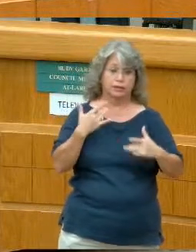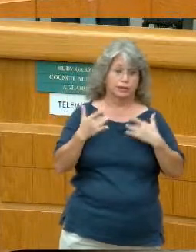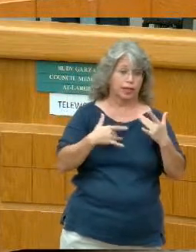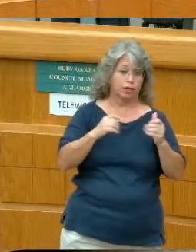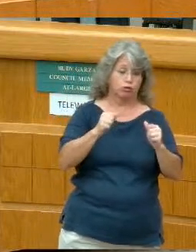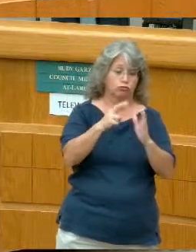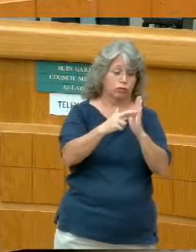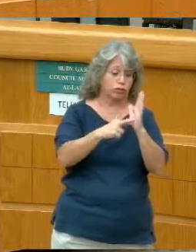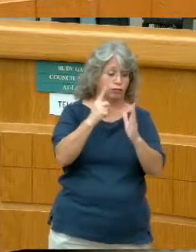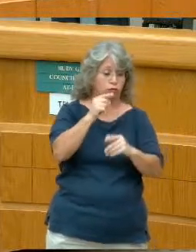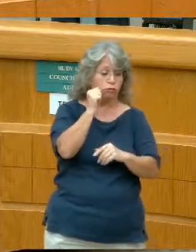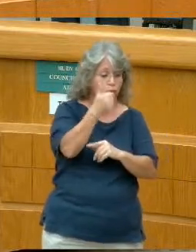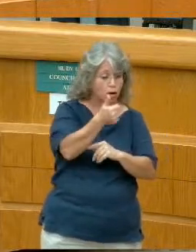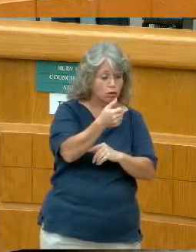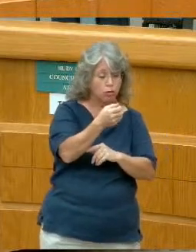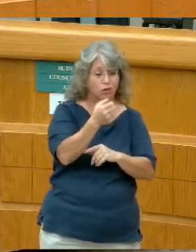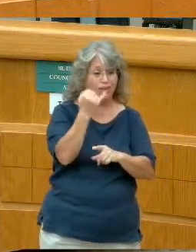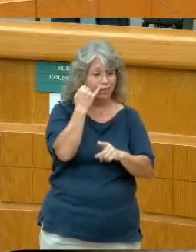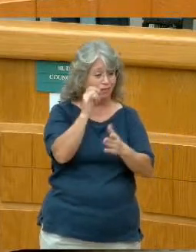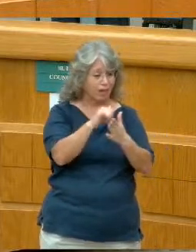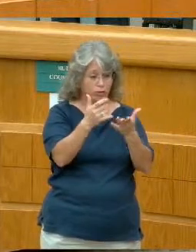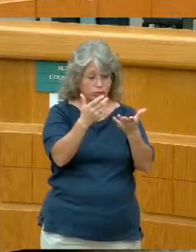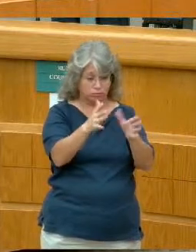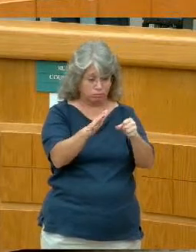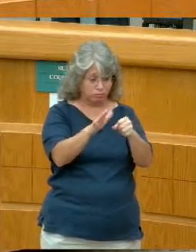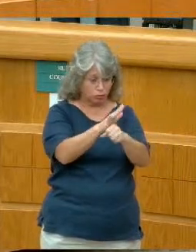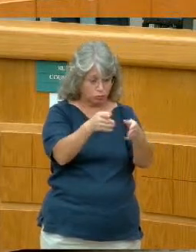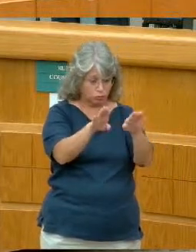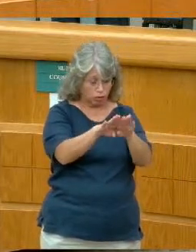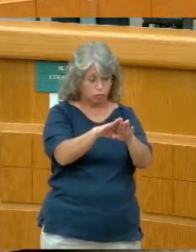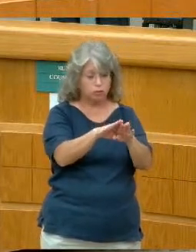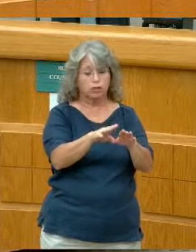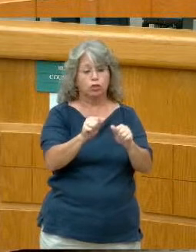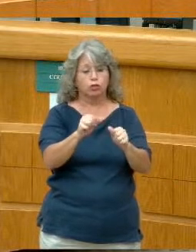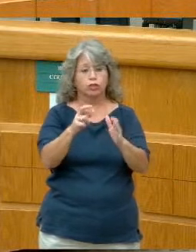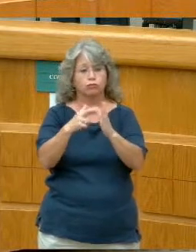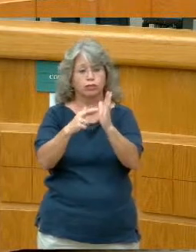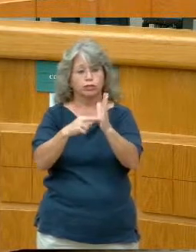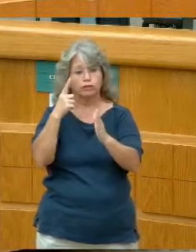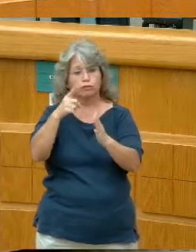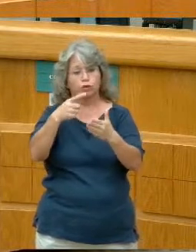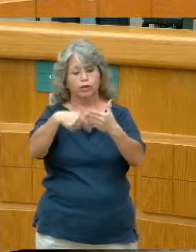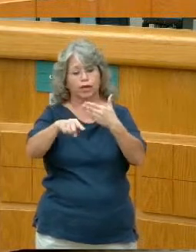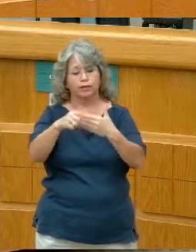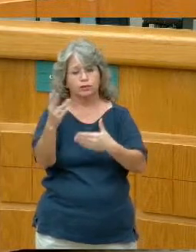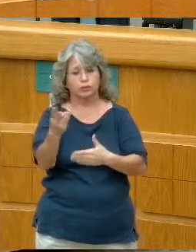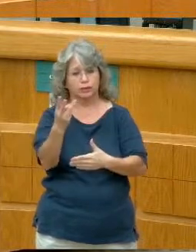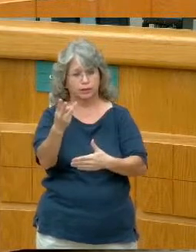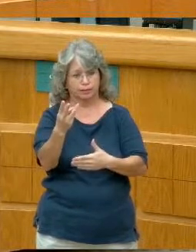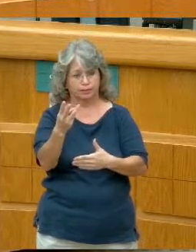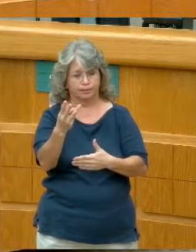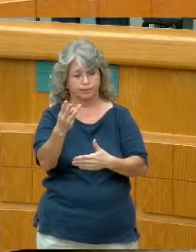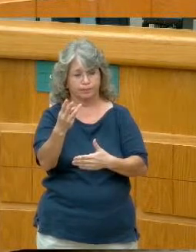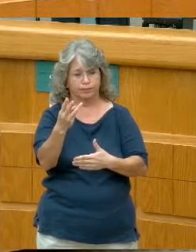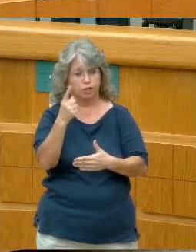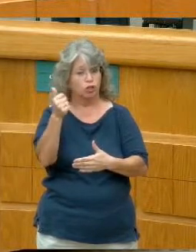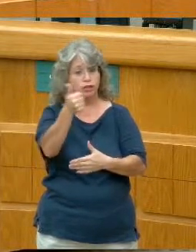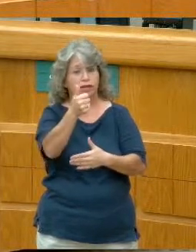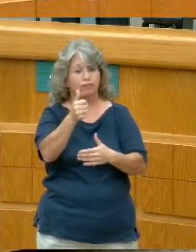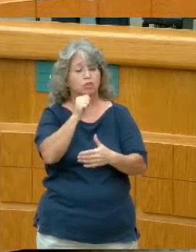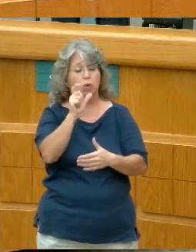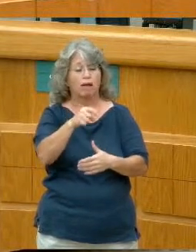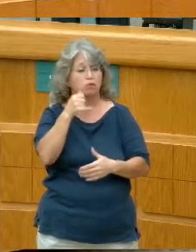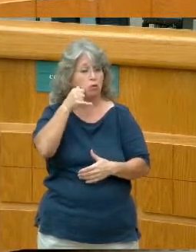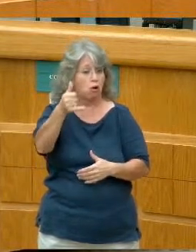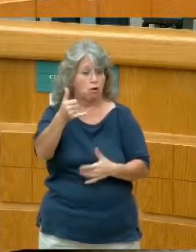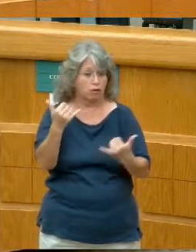for us. You can register for tomorrow, or if it's already closed, if we've already had it's full, you can register for next Wednesday on